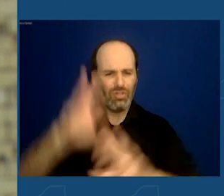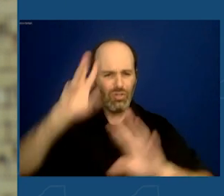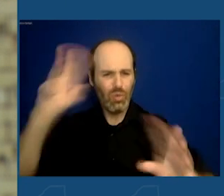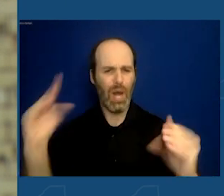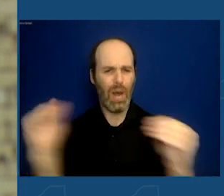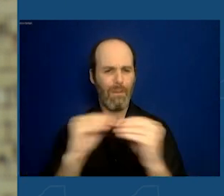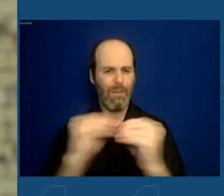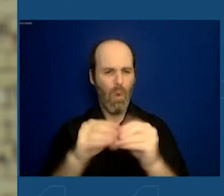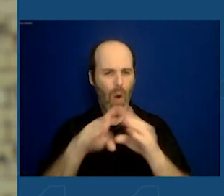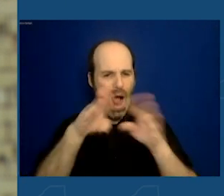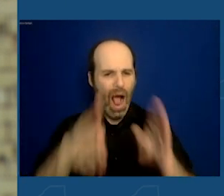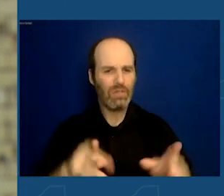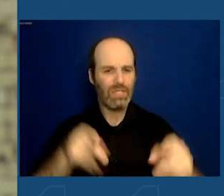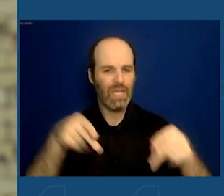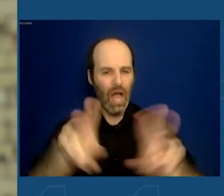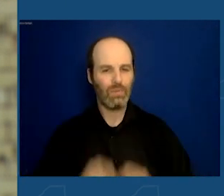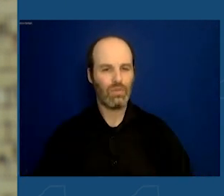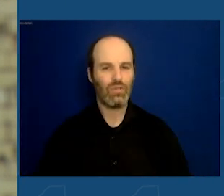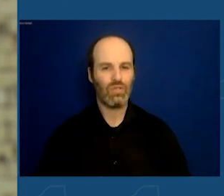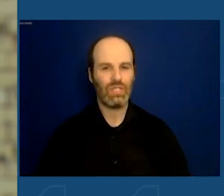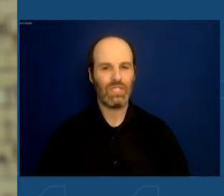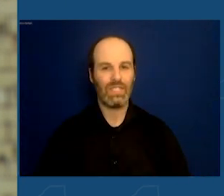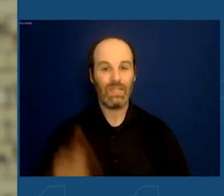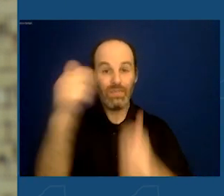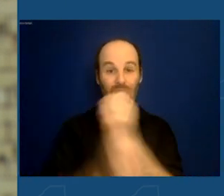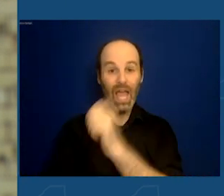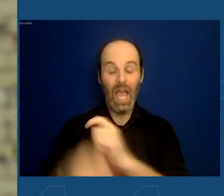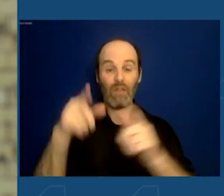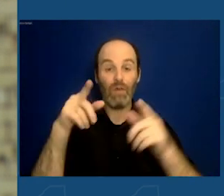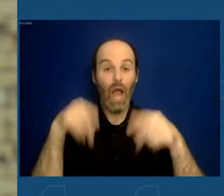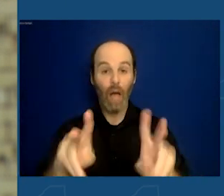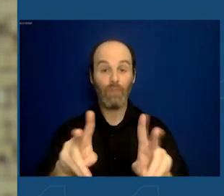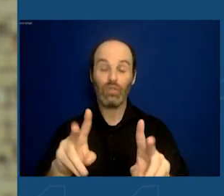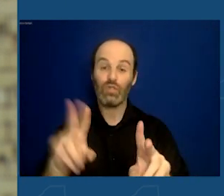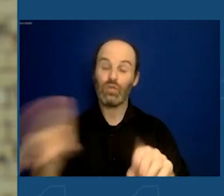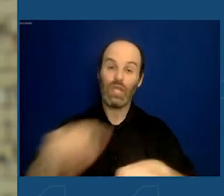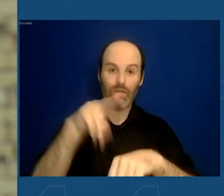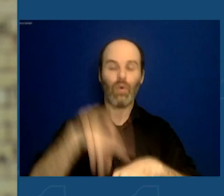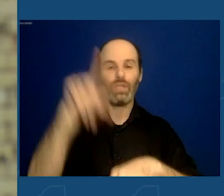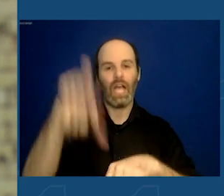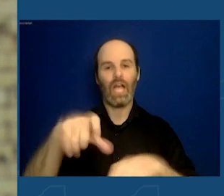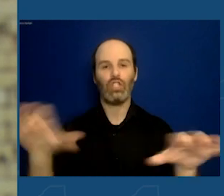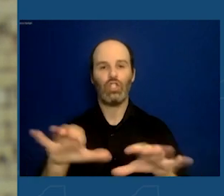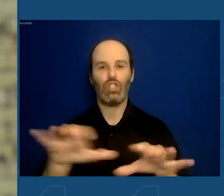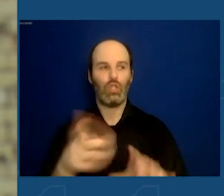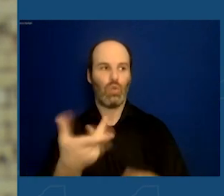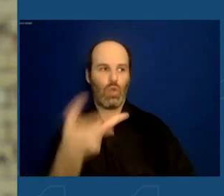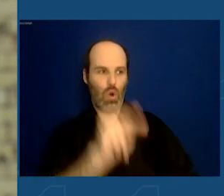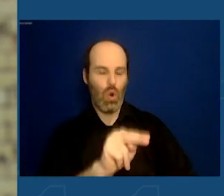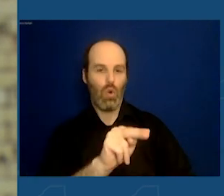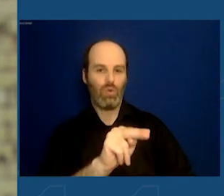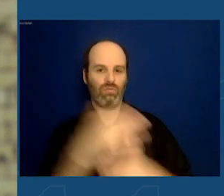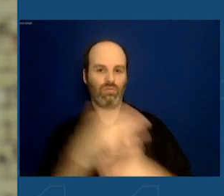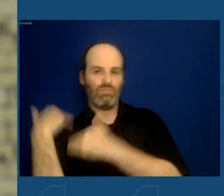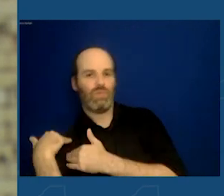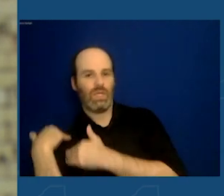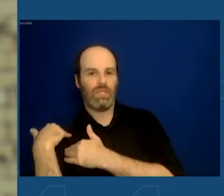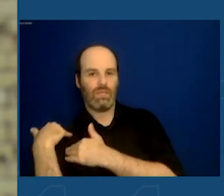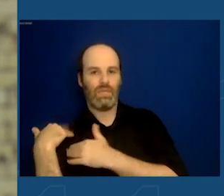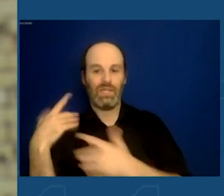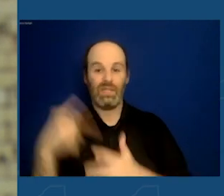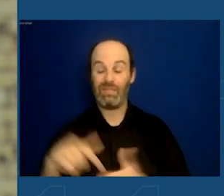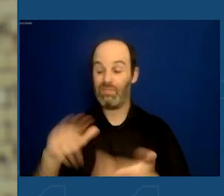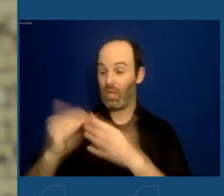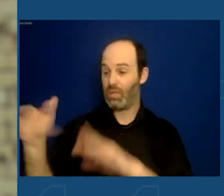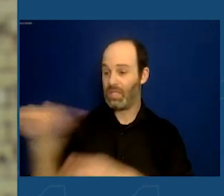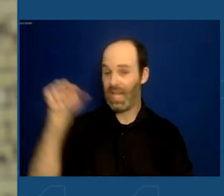Now, every community, of course, has to do its part. Communities like this one, a relatively higher